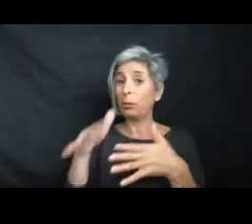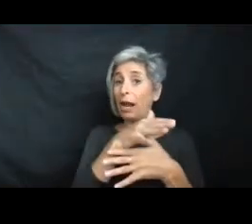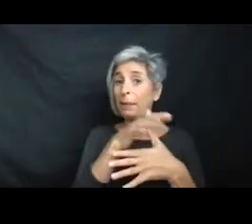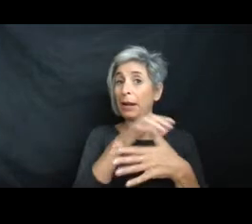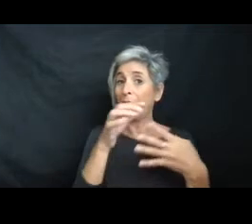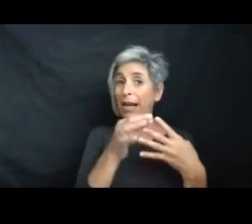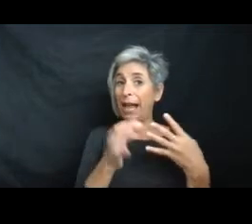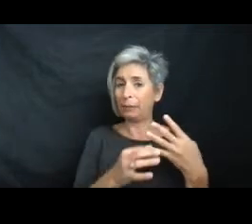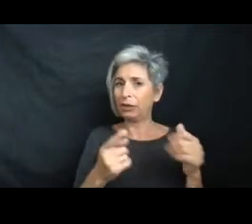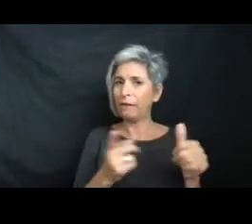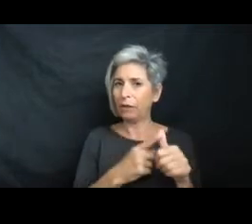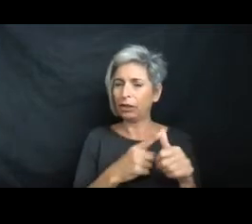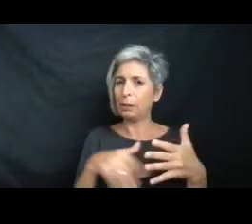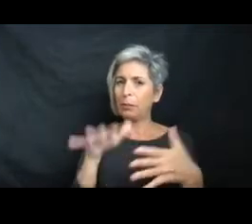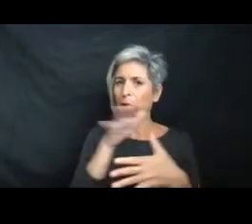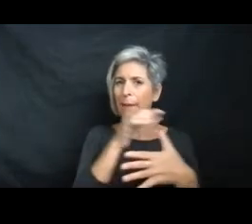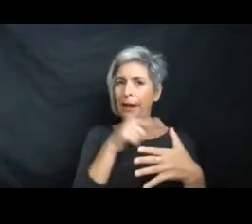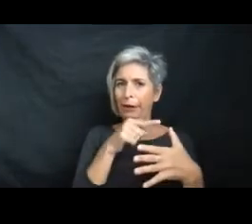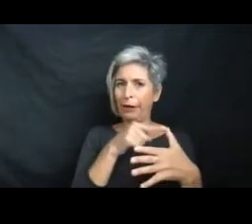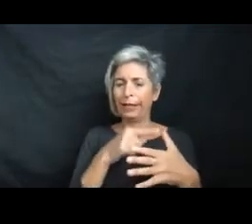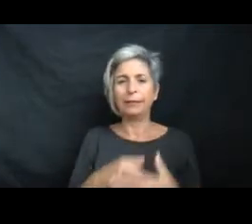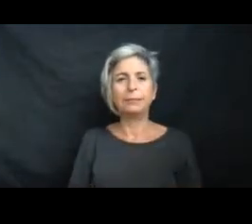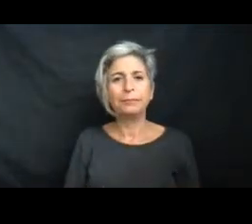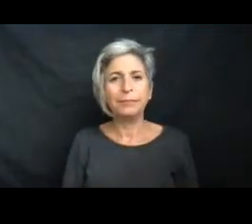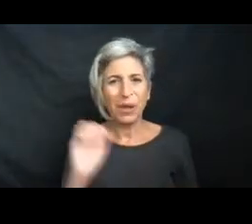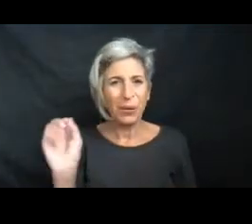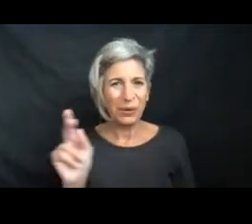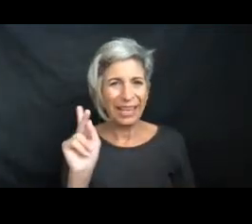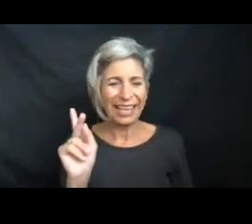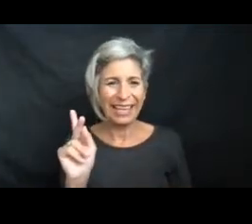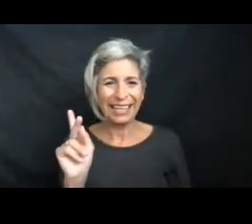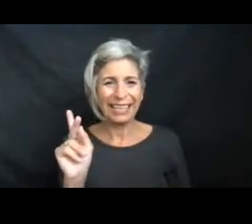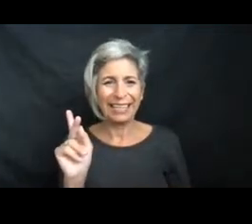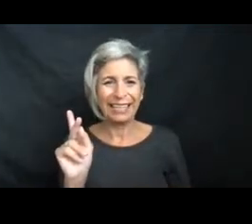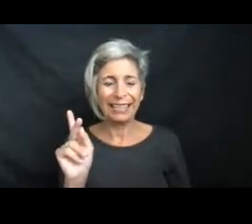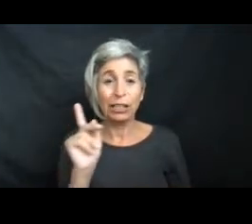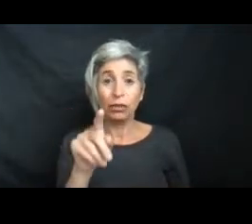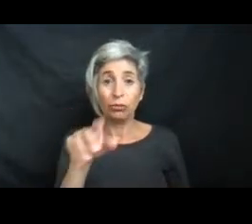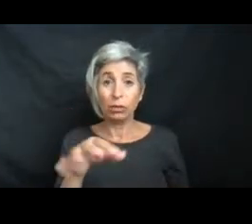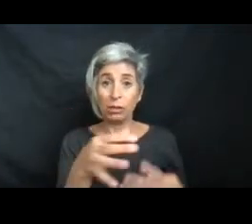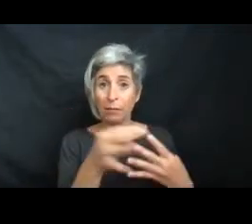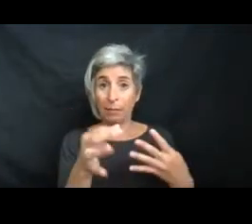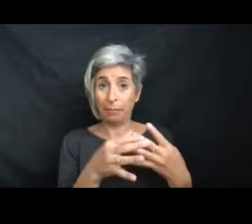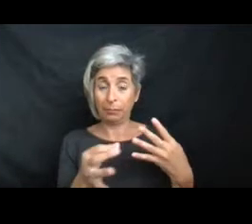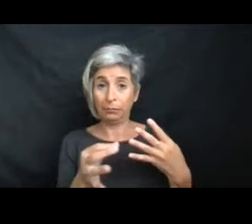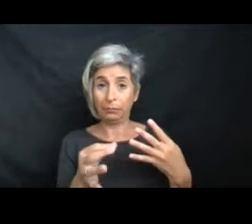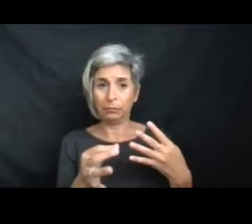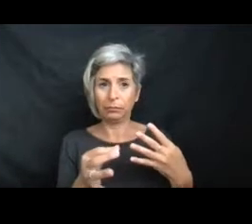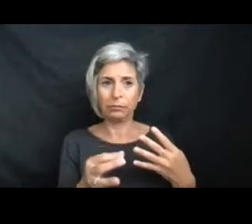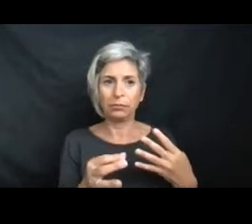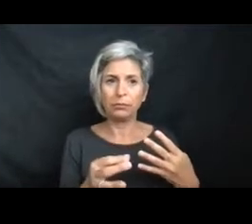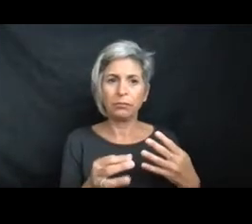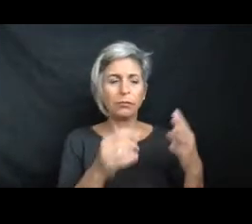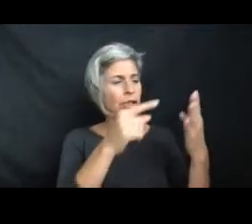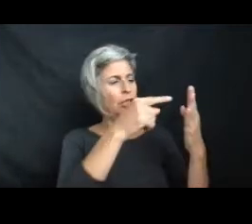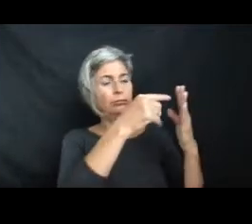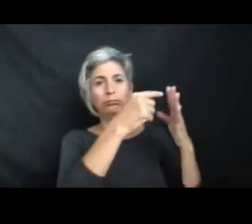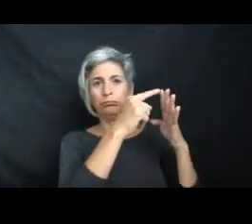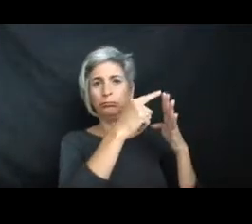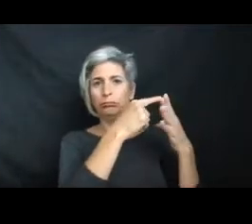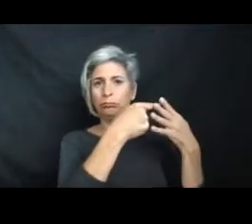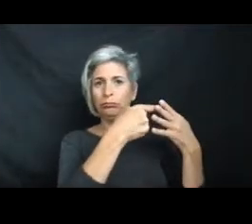so let me continue there. Okay, so once you've made your choice there, you're taken to a prerequisite checklist. So